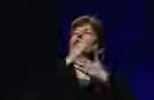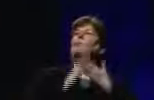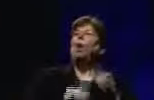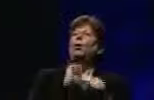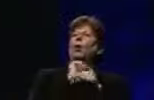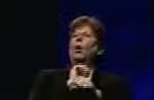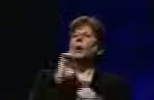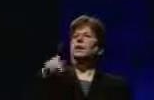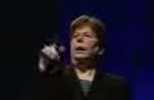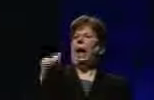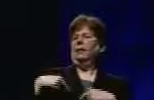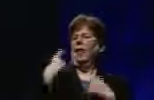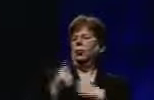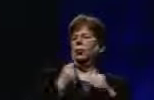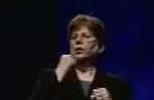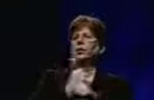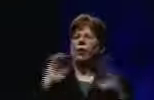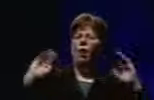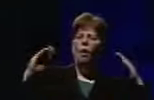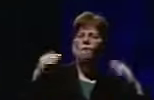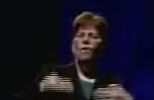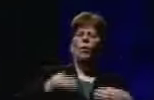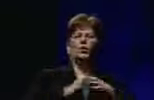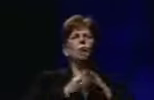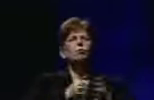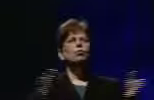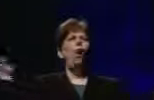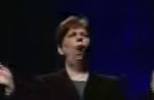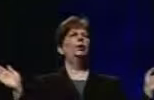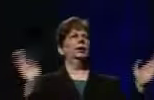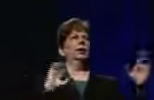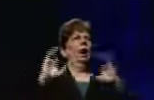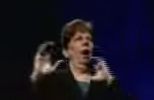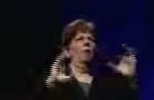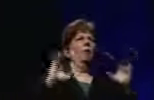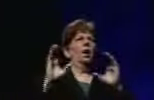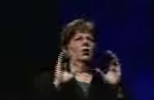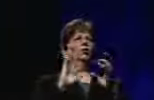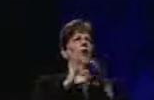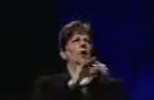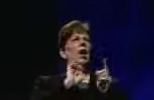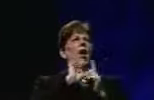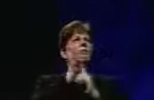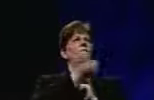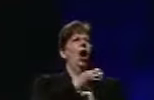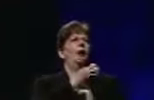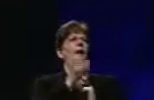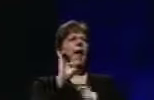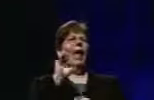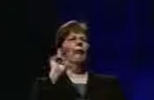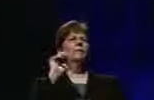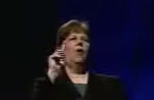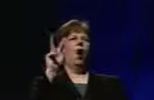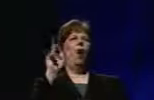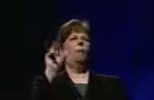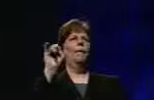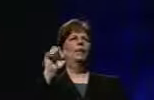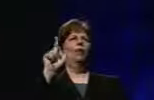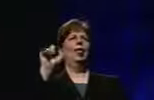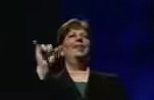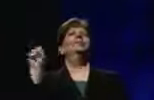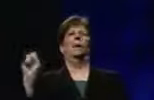EPA in the last year has focused on broadening the conversation on environmentalism. In part, that means